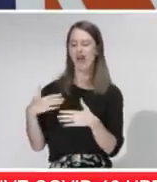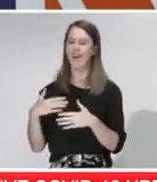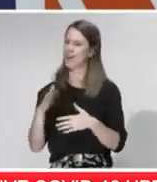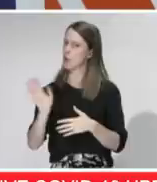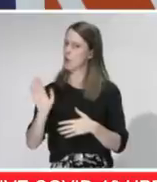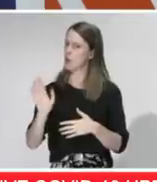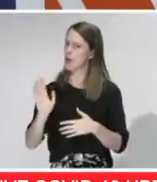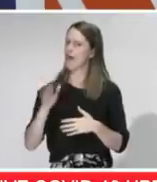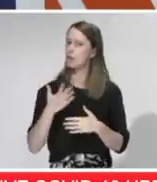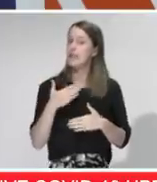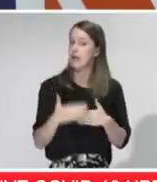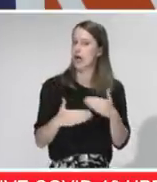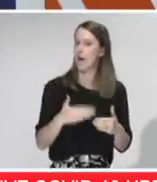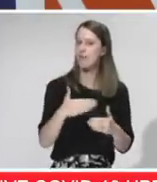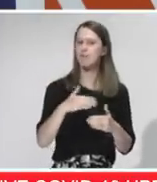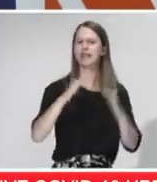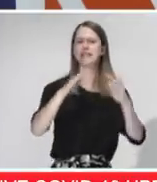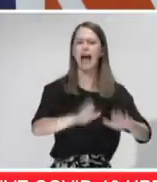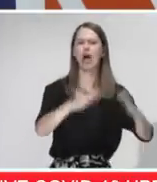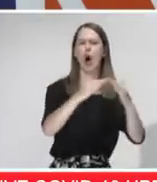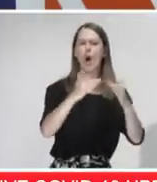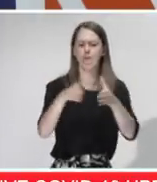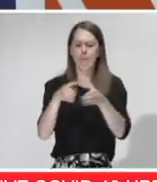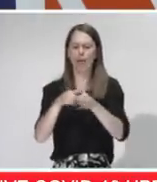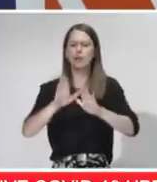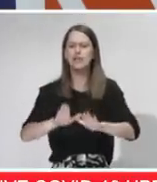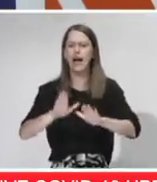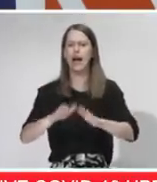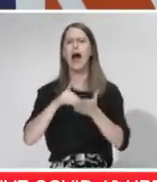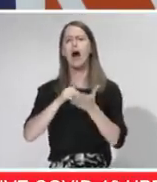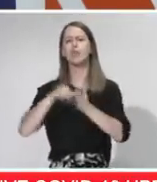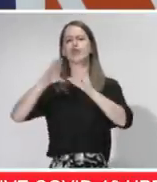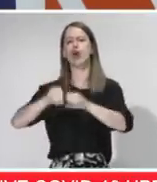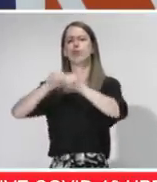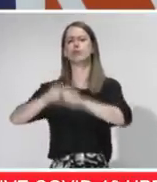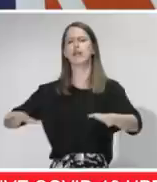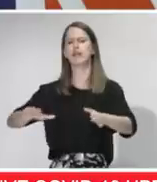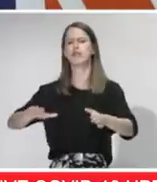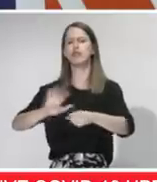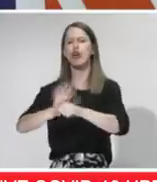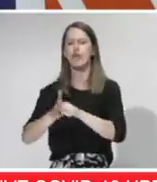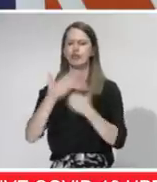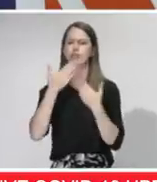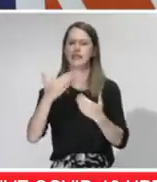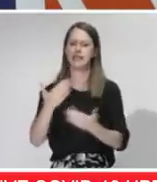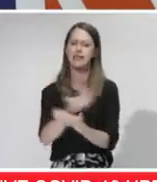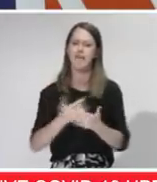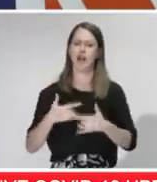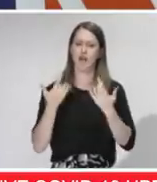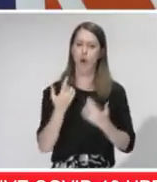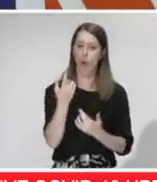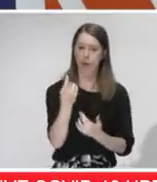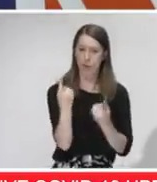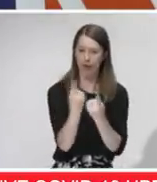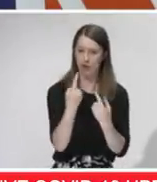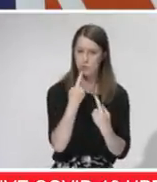Please stay home. Please stay in your bubble. Please help to break the chain of transmission to save lives. One last word